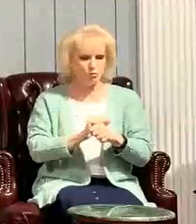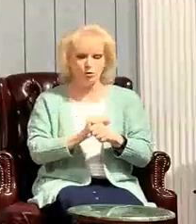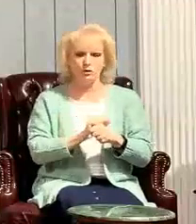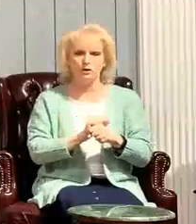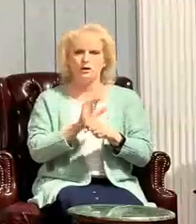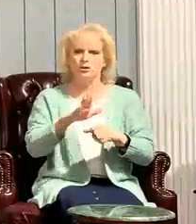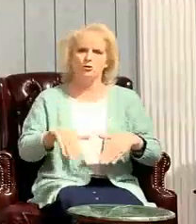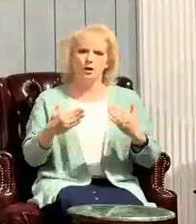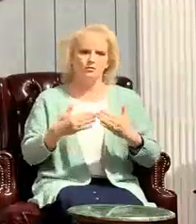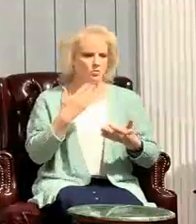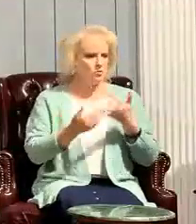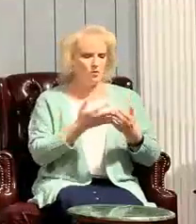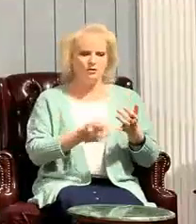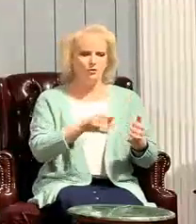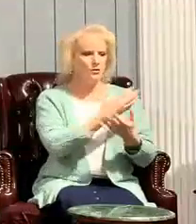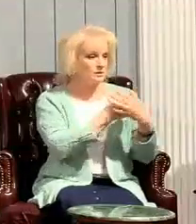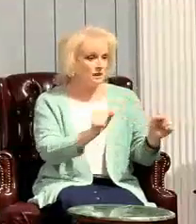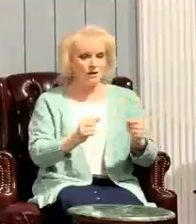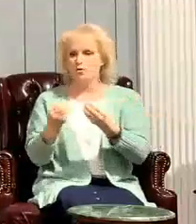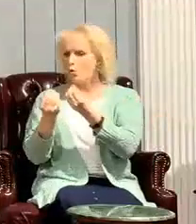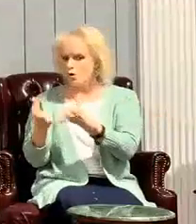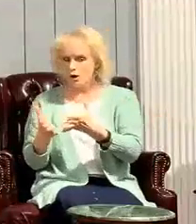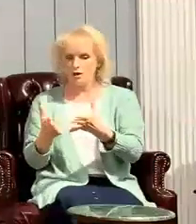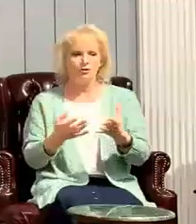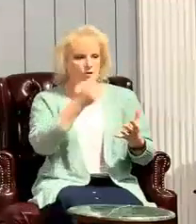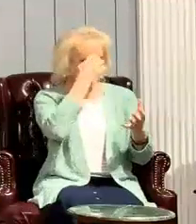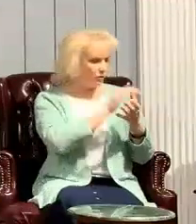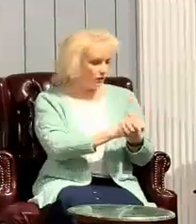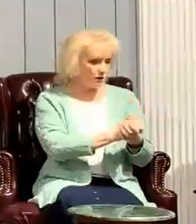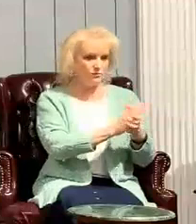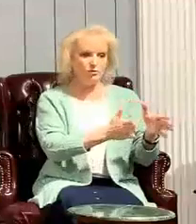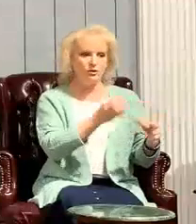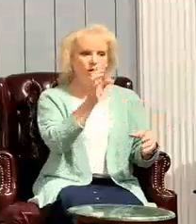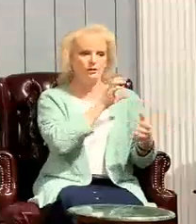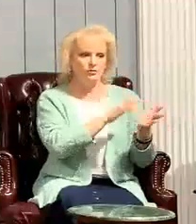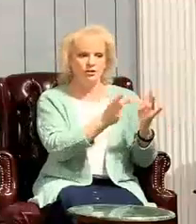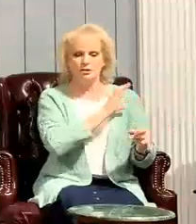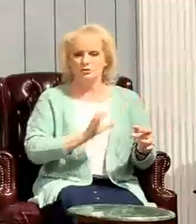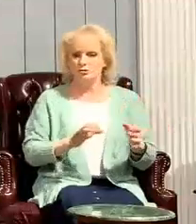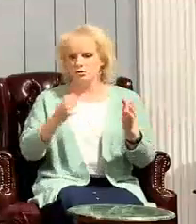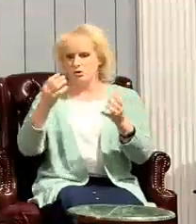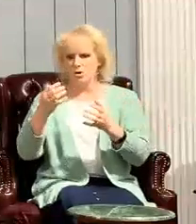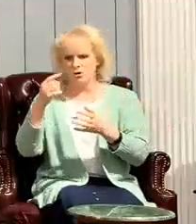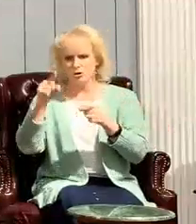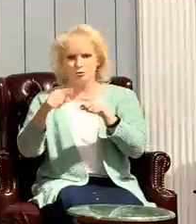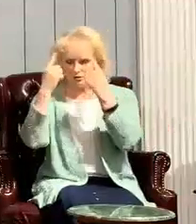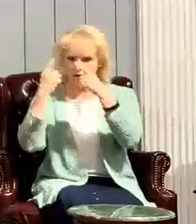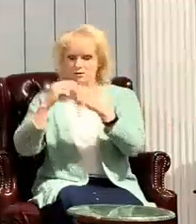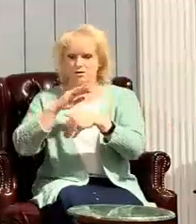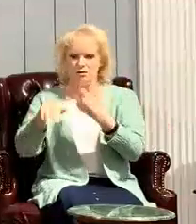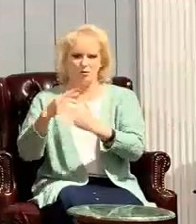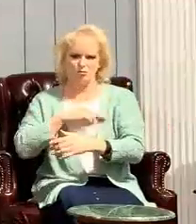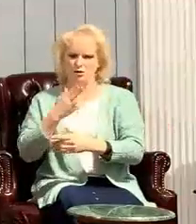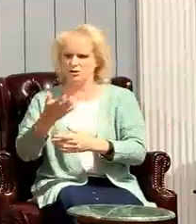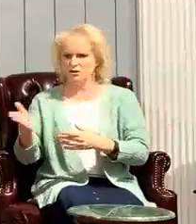lost person, whether you are a believer in the Lord Jesus Christ, or whether you think the whole religious thing is just a bunch of hooey, it doesn't matter. God